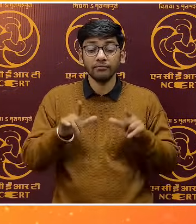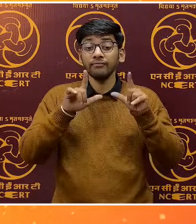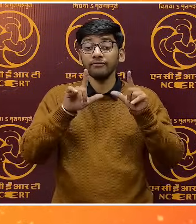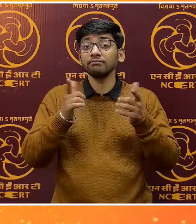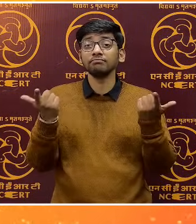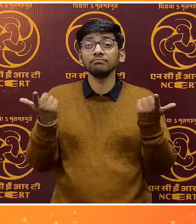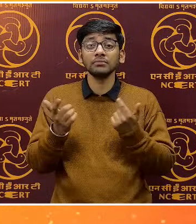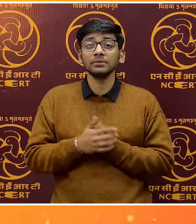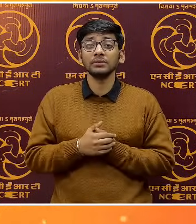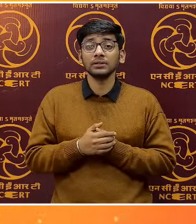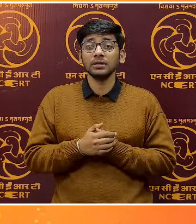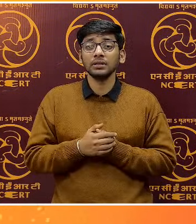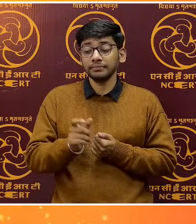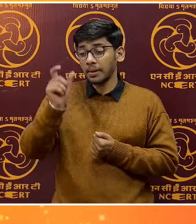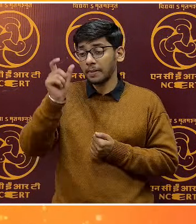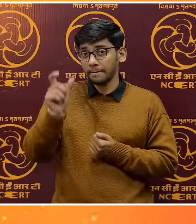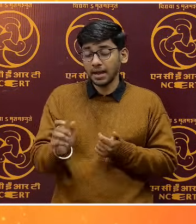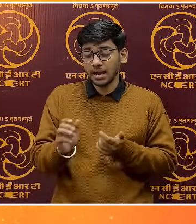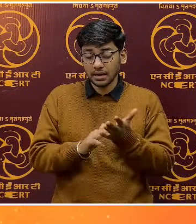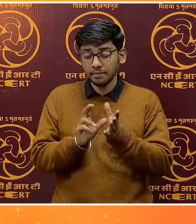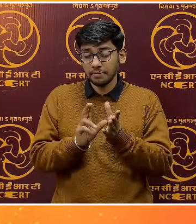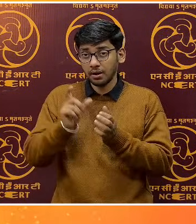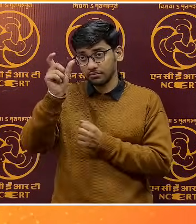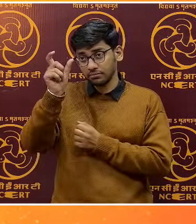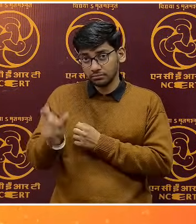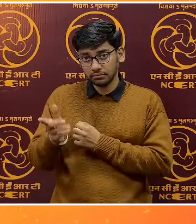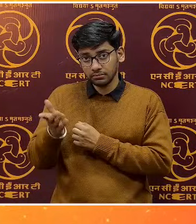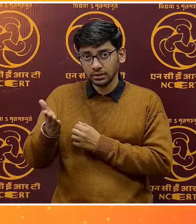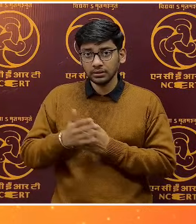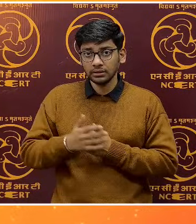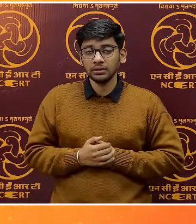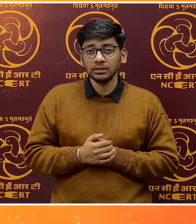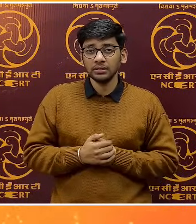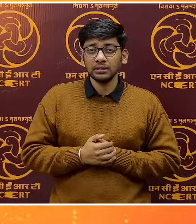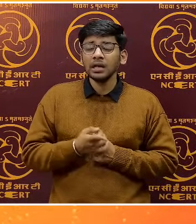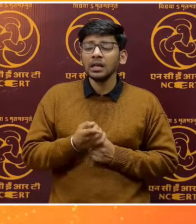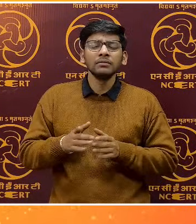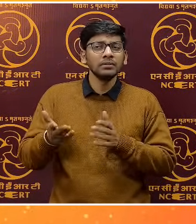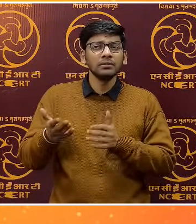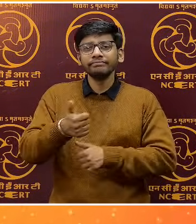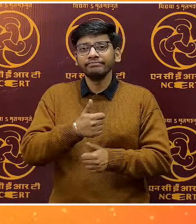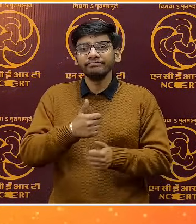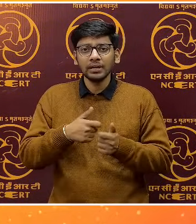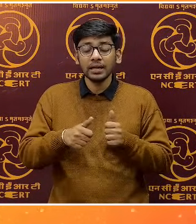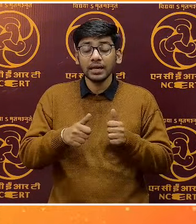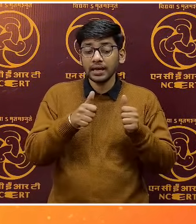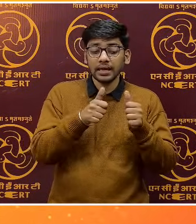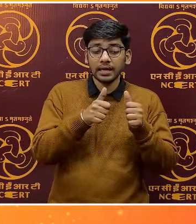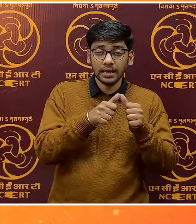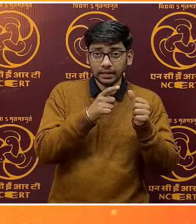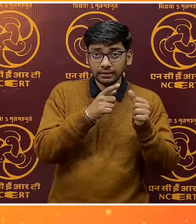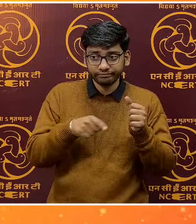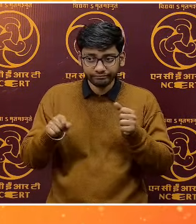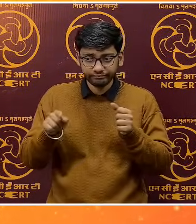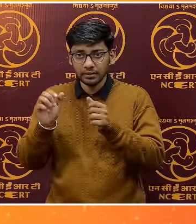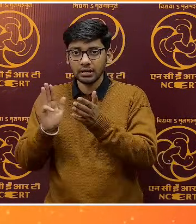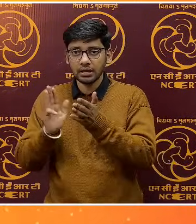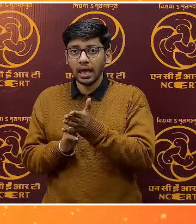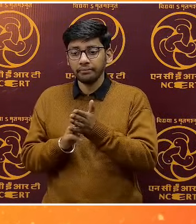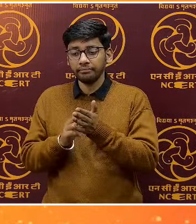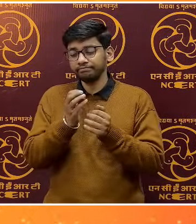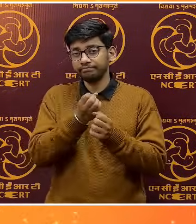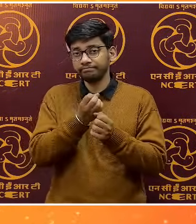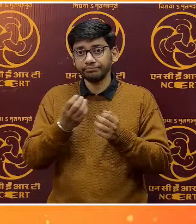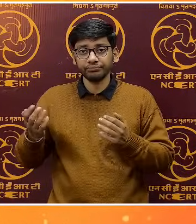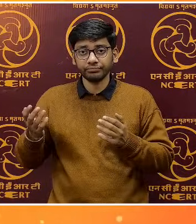it's a man. Yes, so it's a man. So this one activity I have done from A to M. What the viewers can do, they can do